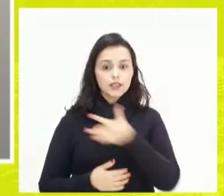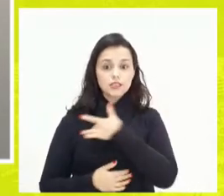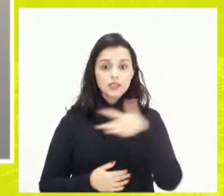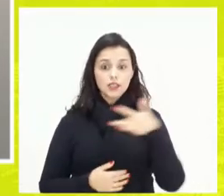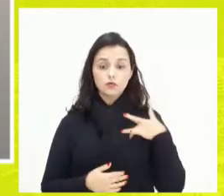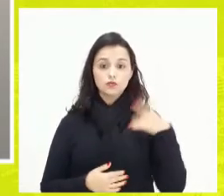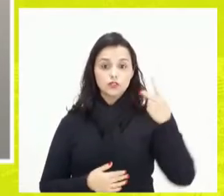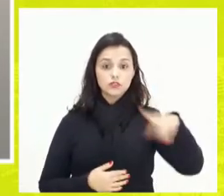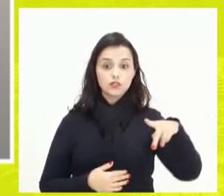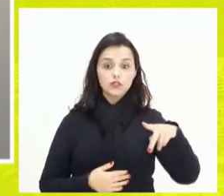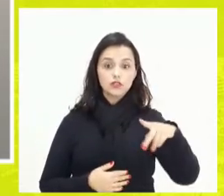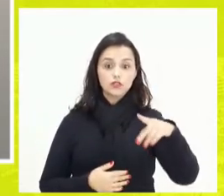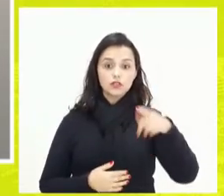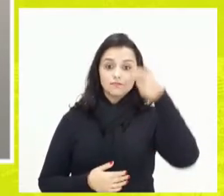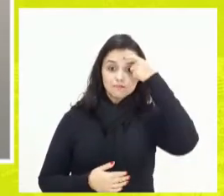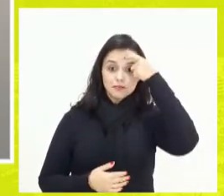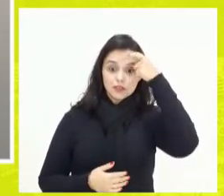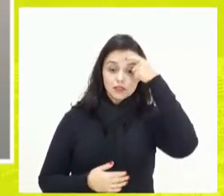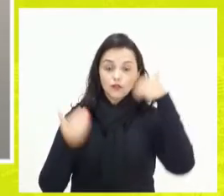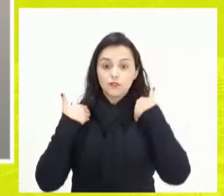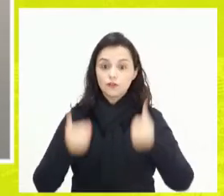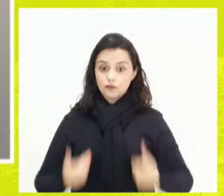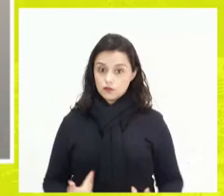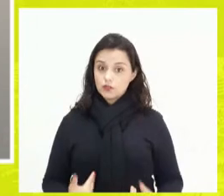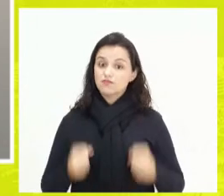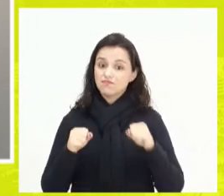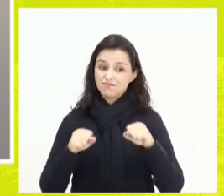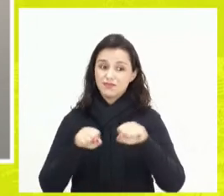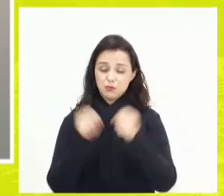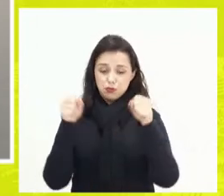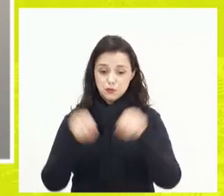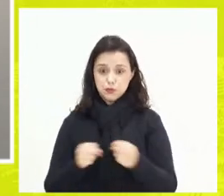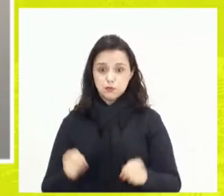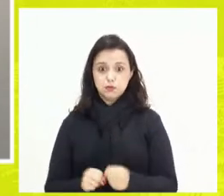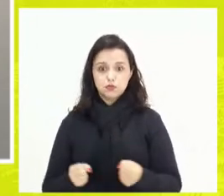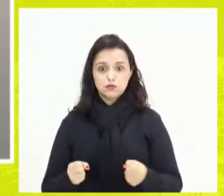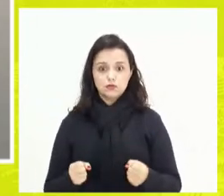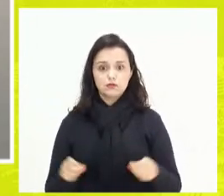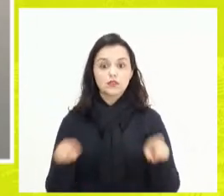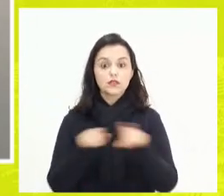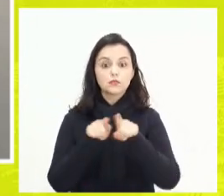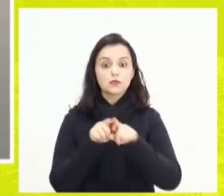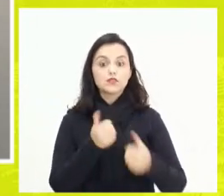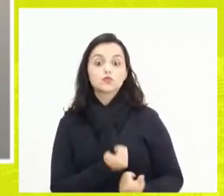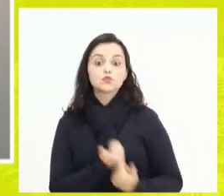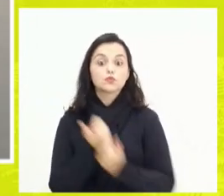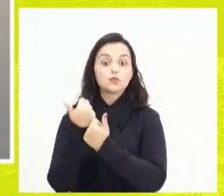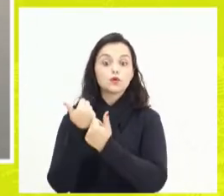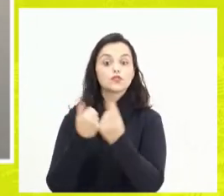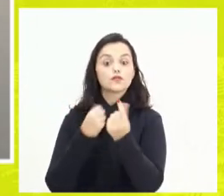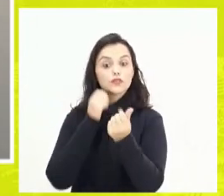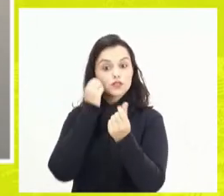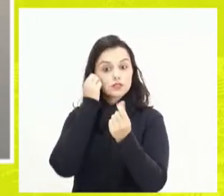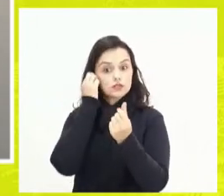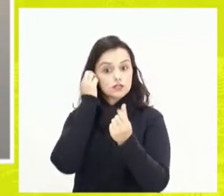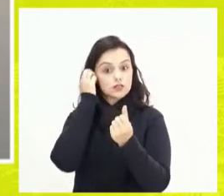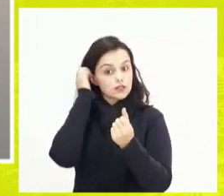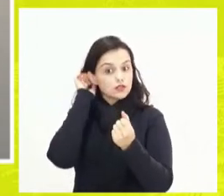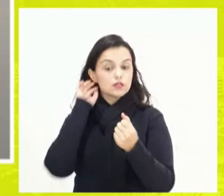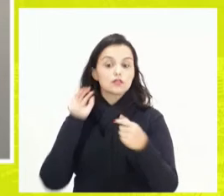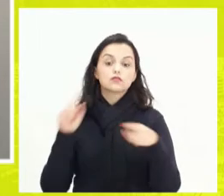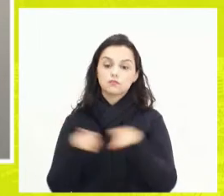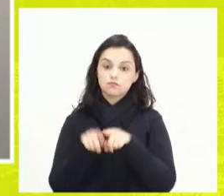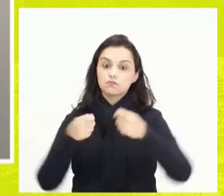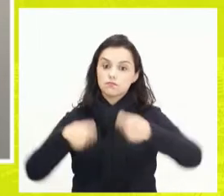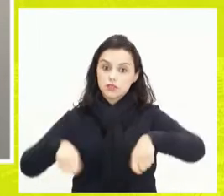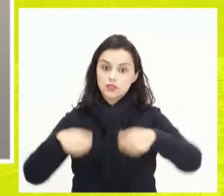health is threatened how to provide support guillerme talked about the financial aspect it's really important to ensure a health